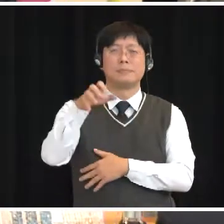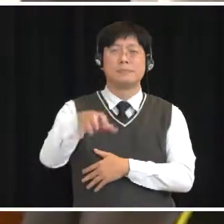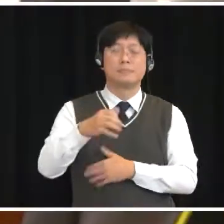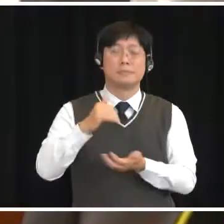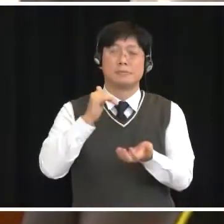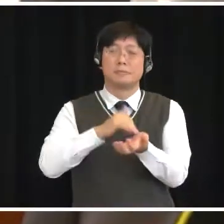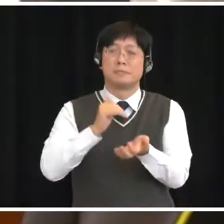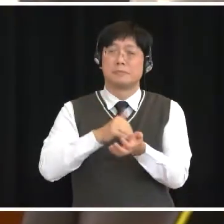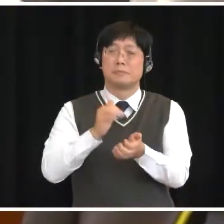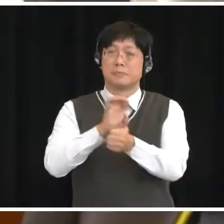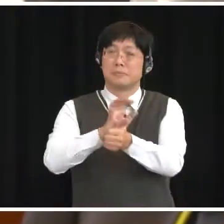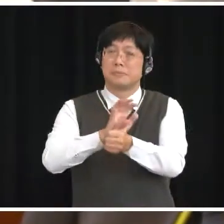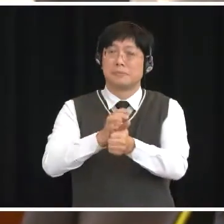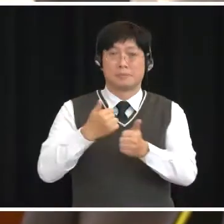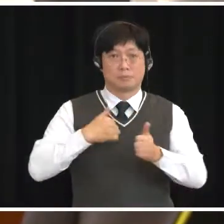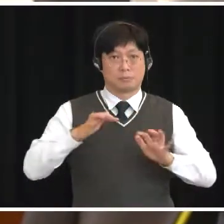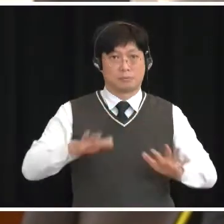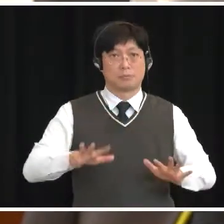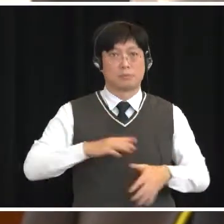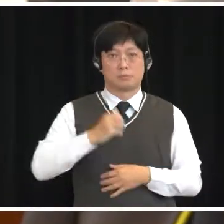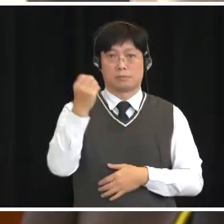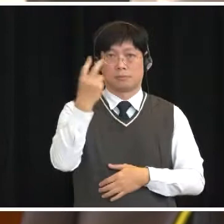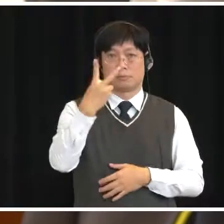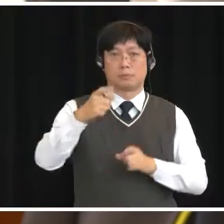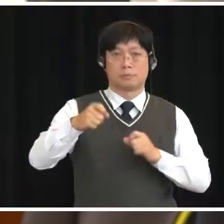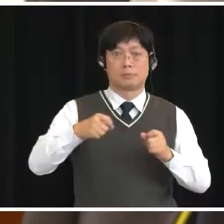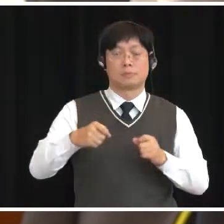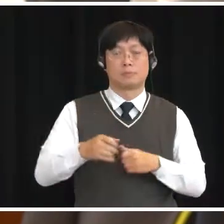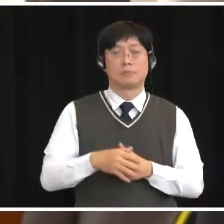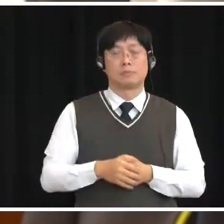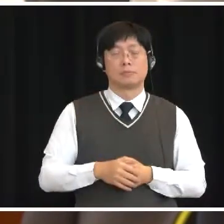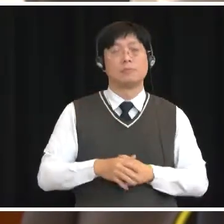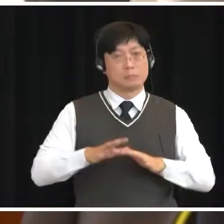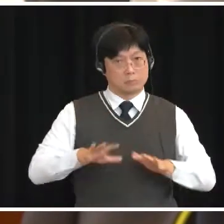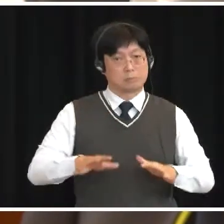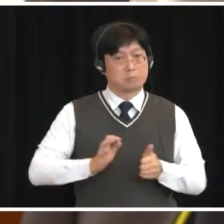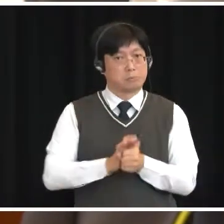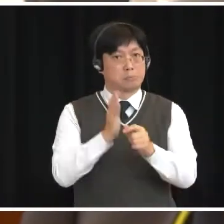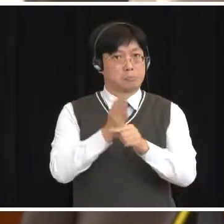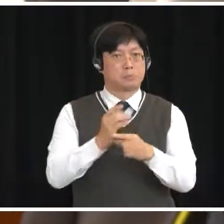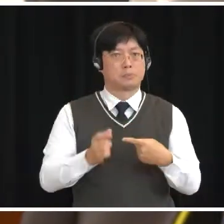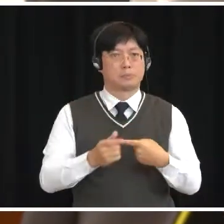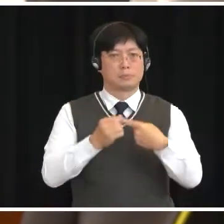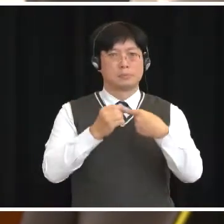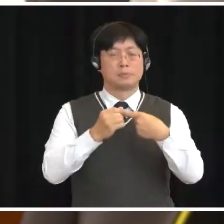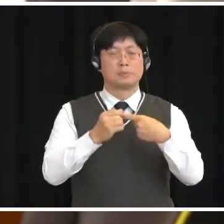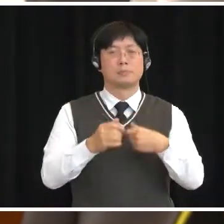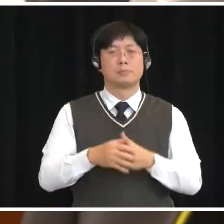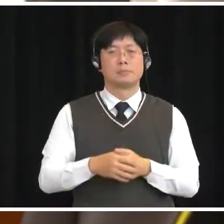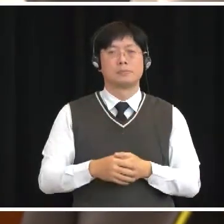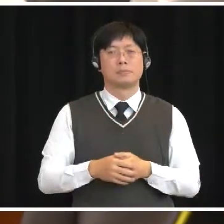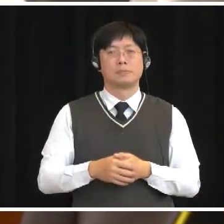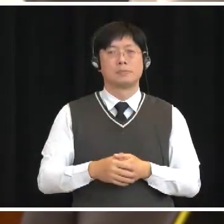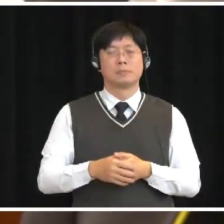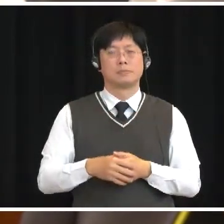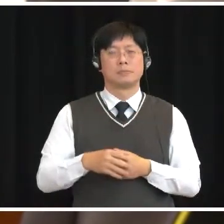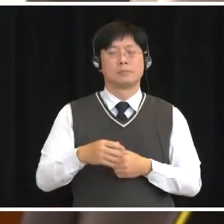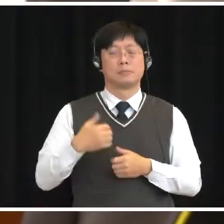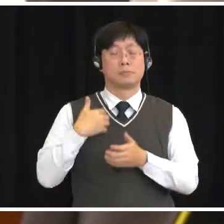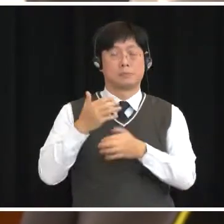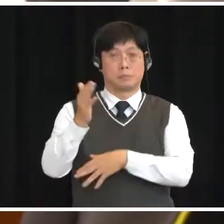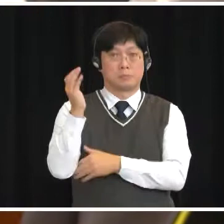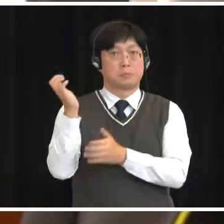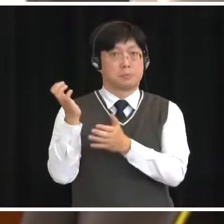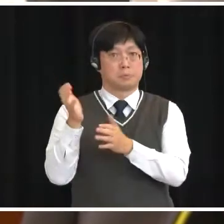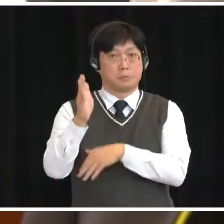Regarding medical care in the rural area, we have two strategies that are ongoing. The first one